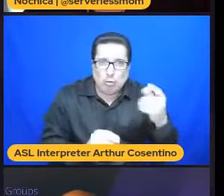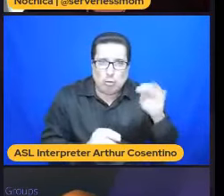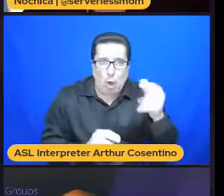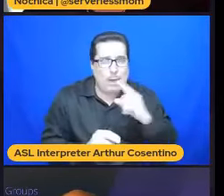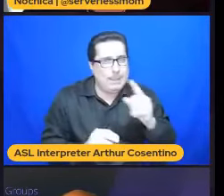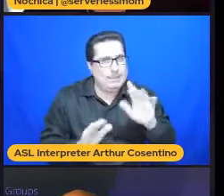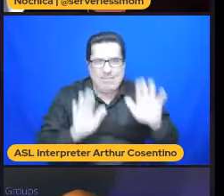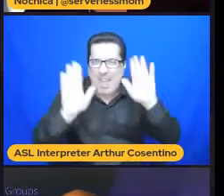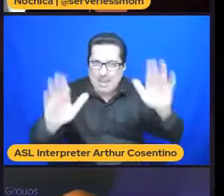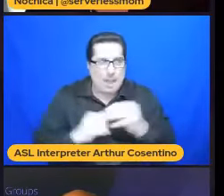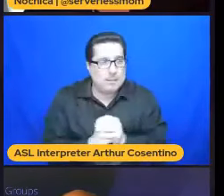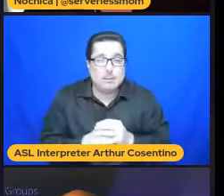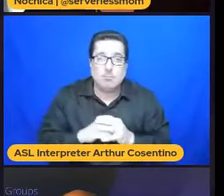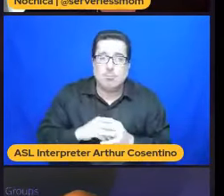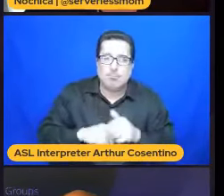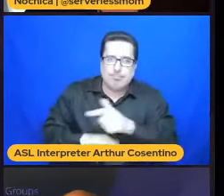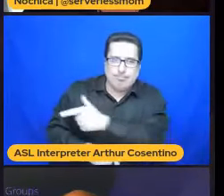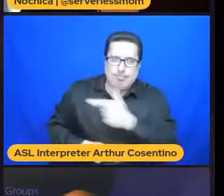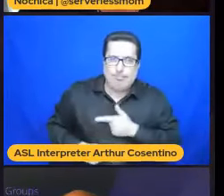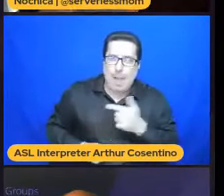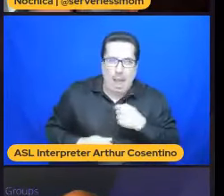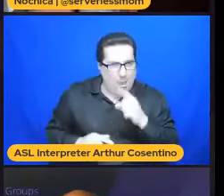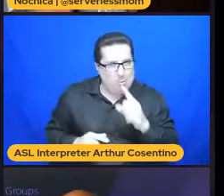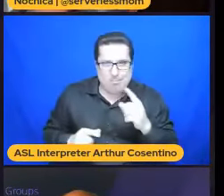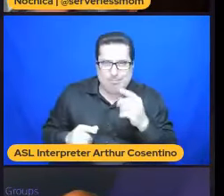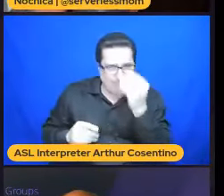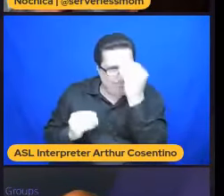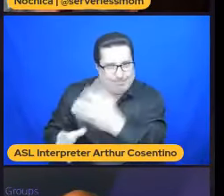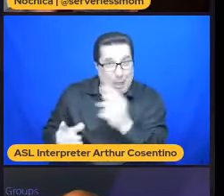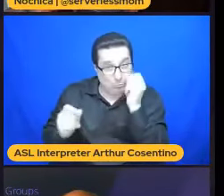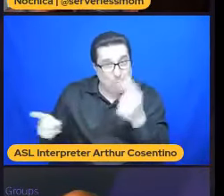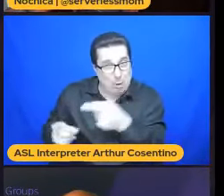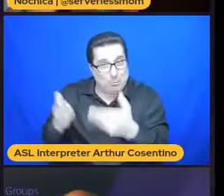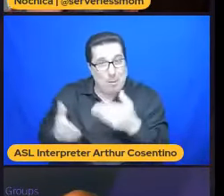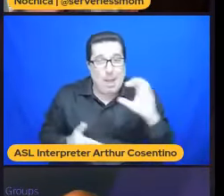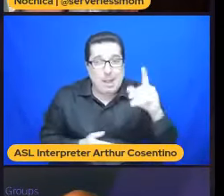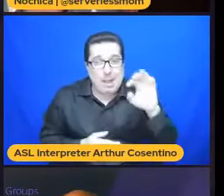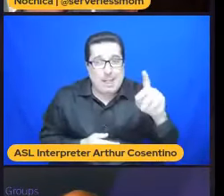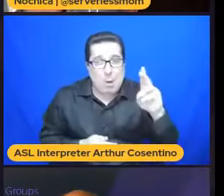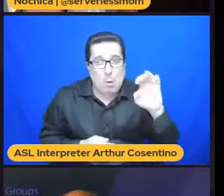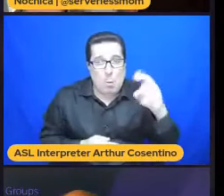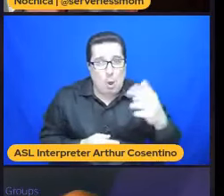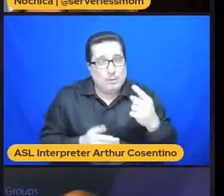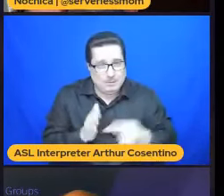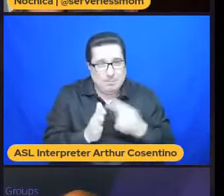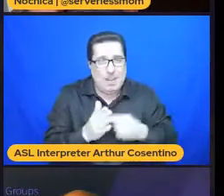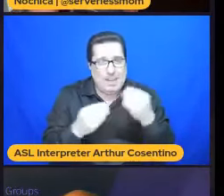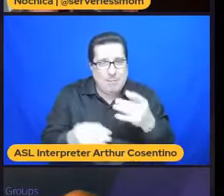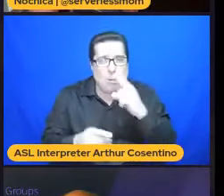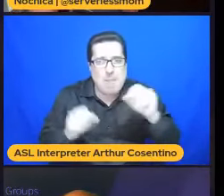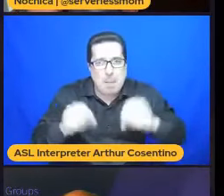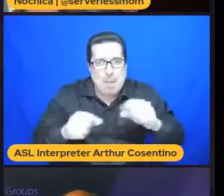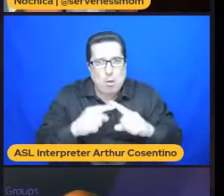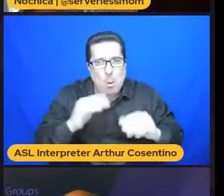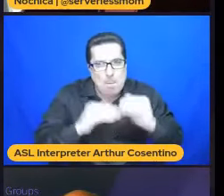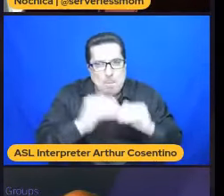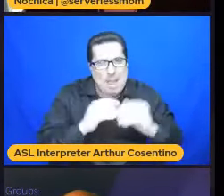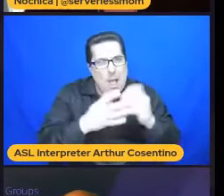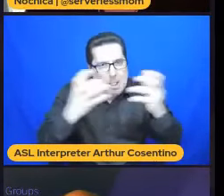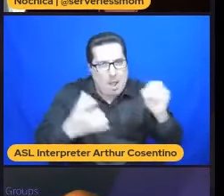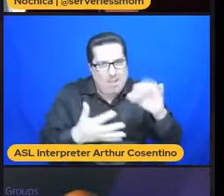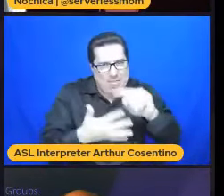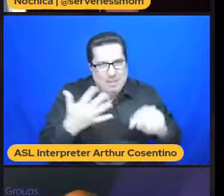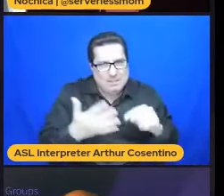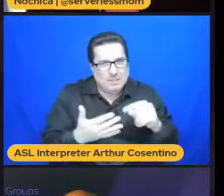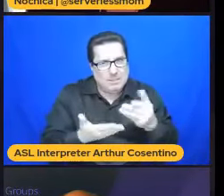here, but I would tell you that, CloudWatch, those kind of tools, they give you the ability to build a lot of the stuff. They're